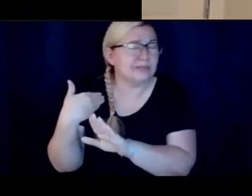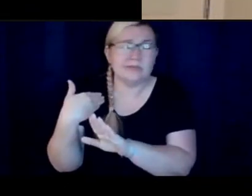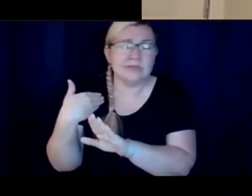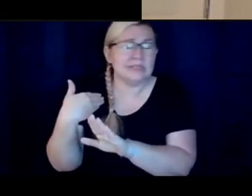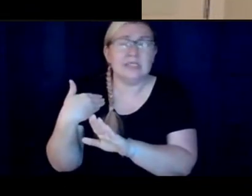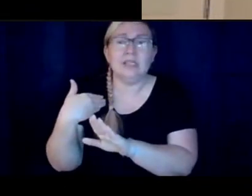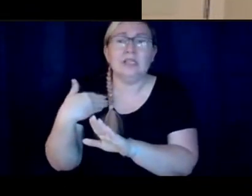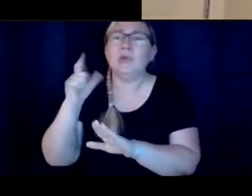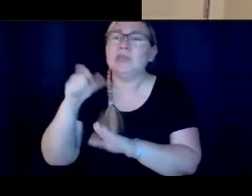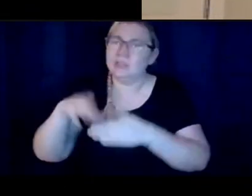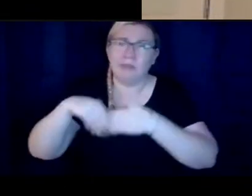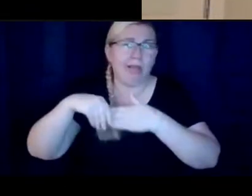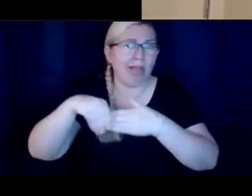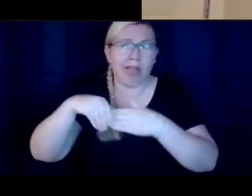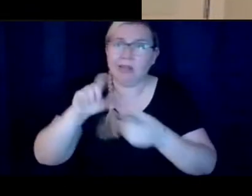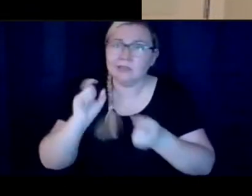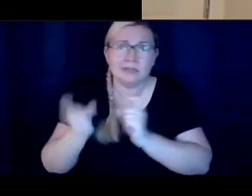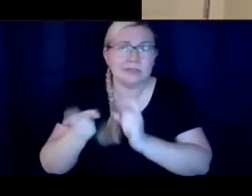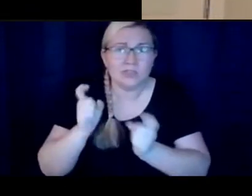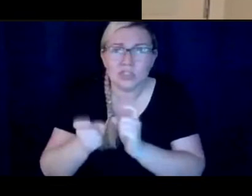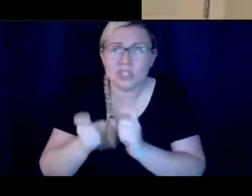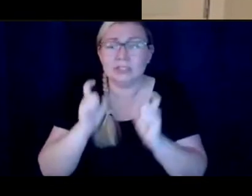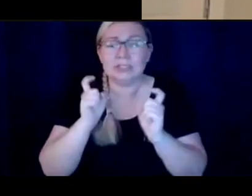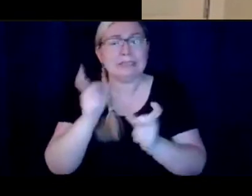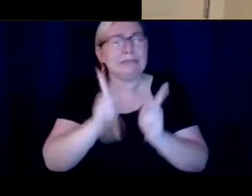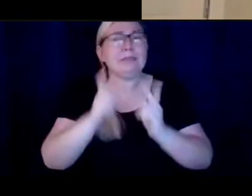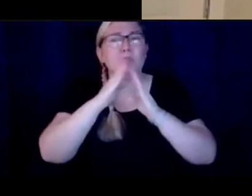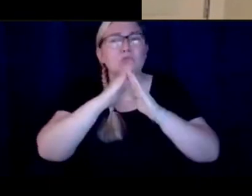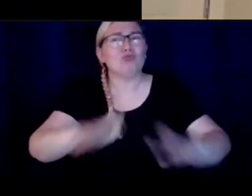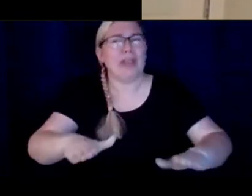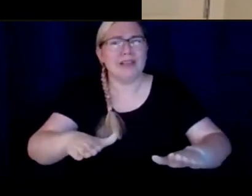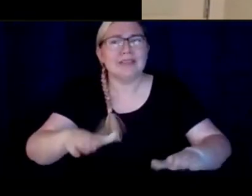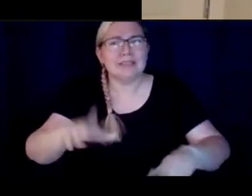loosen things up. Give each other grace.